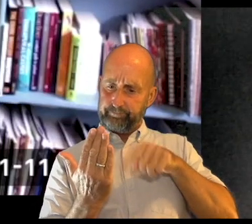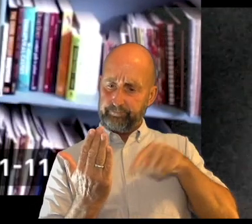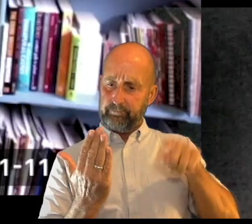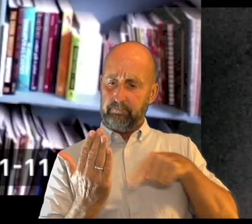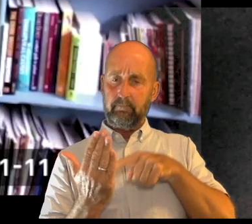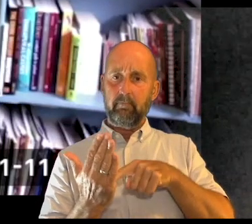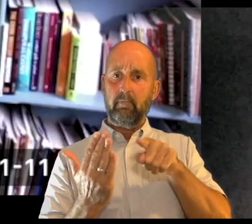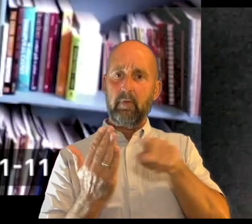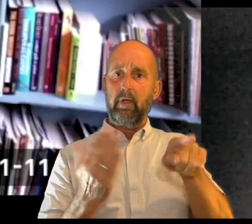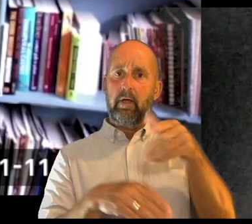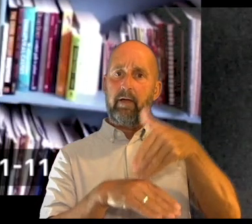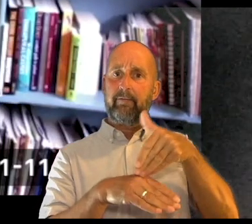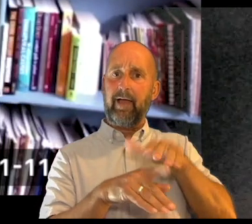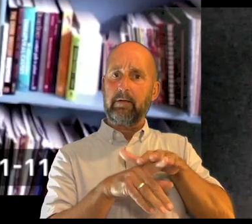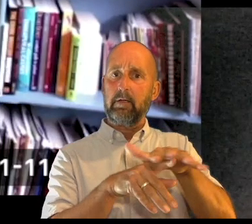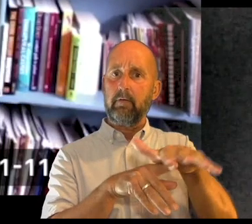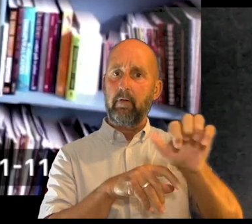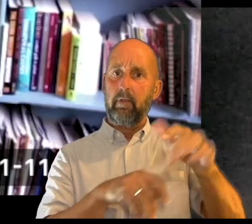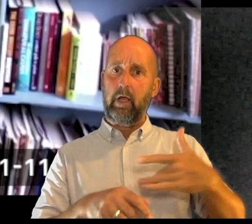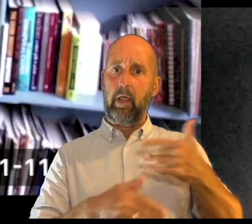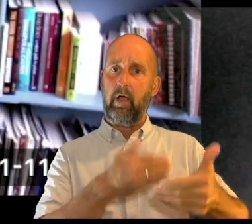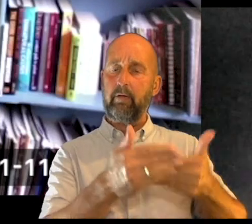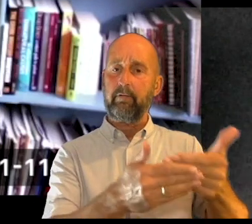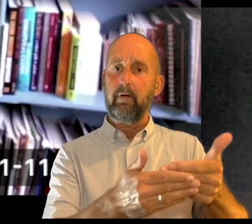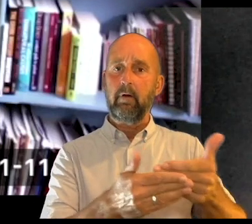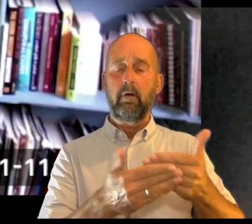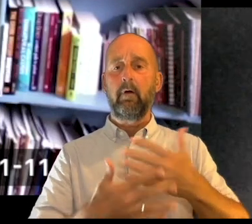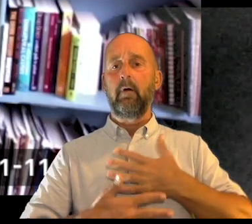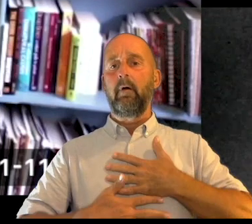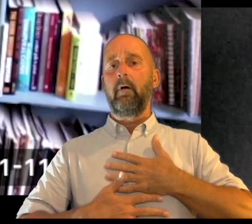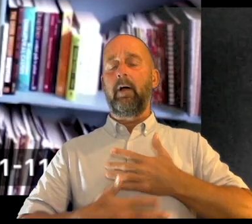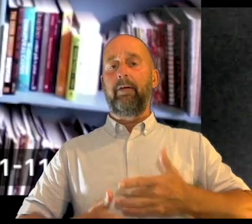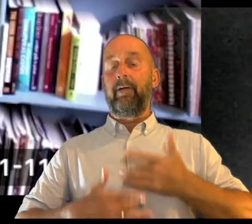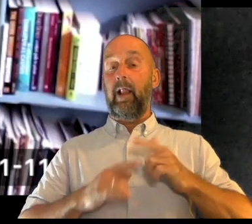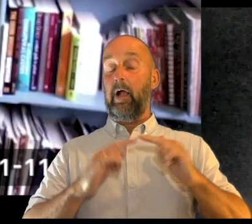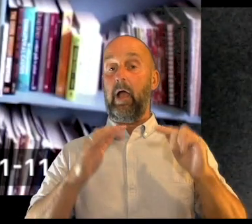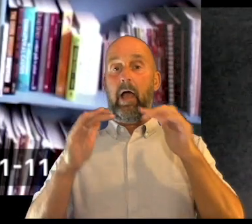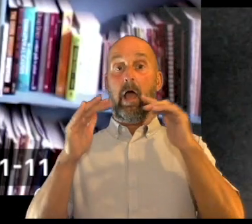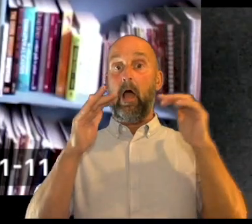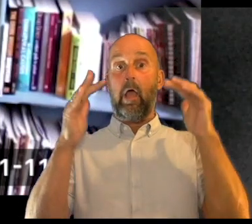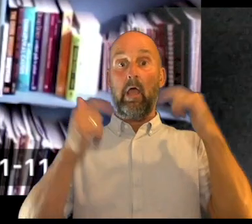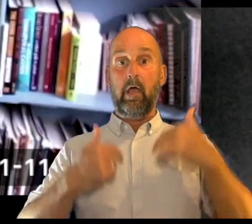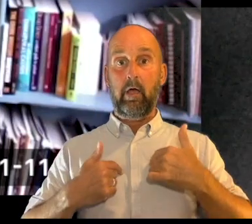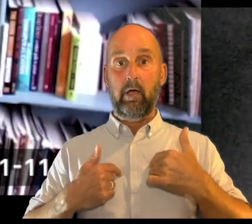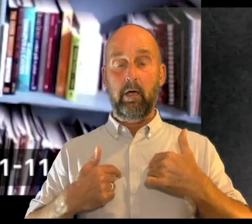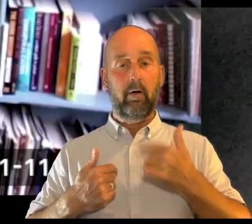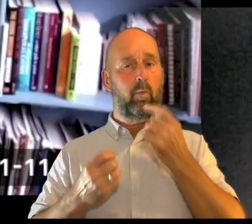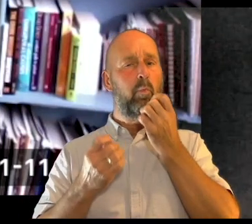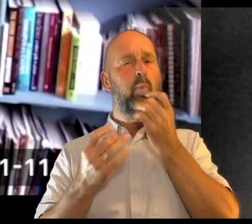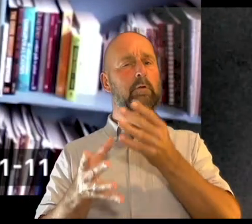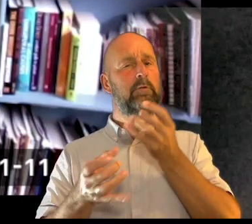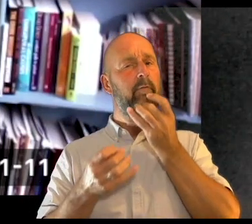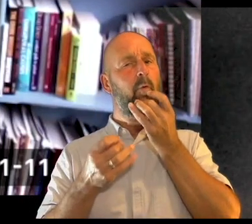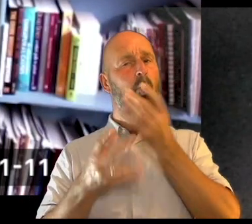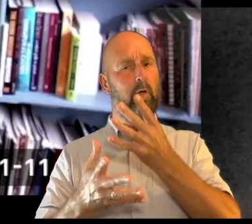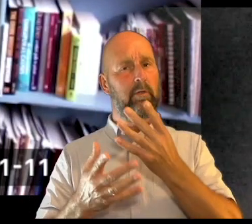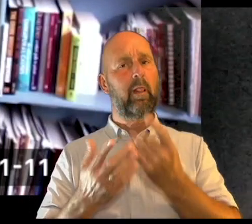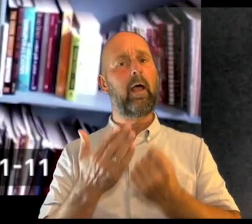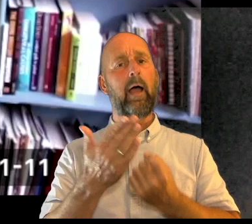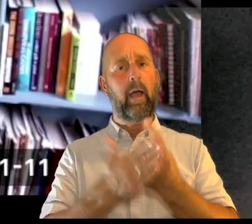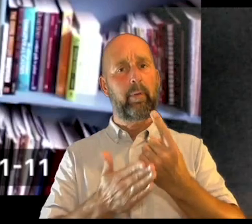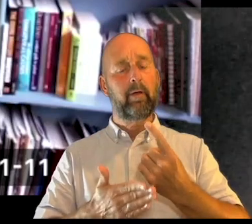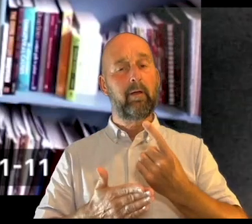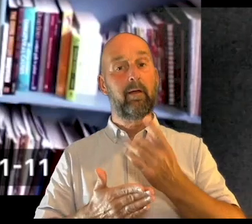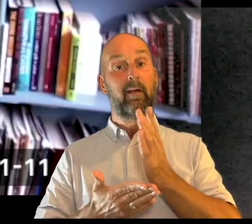and how it's affected them. And there is no greater high, I think, than that. It's a wonderful, wonderful thing. So I guess